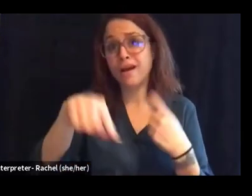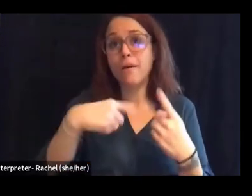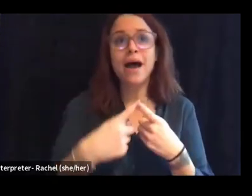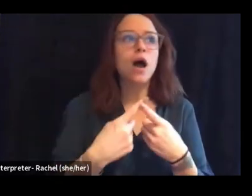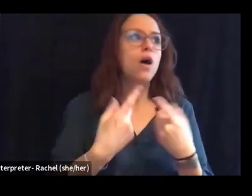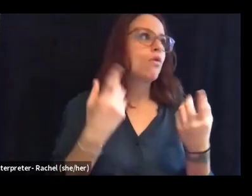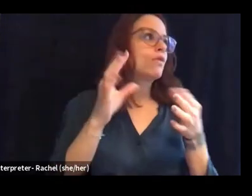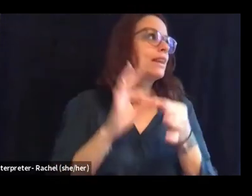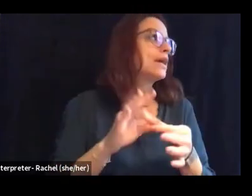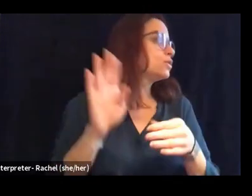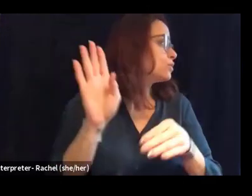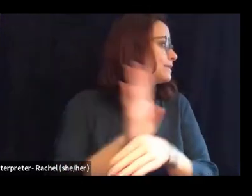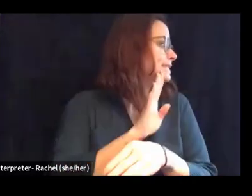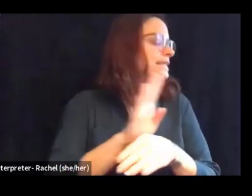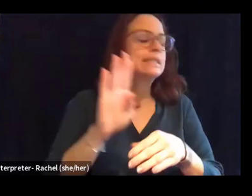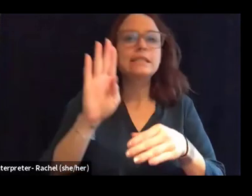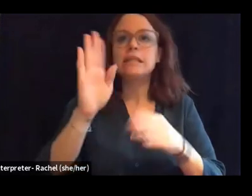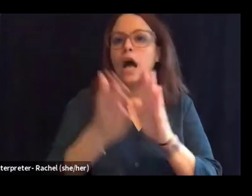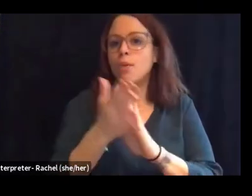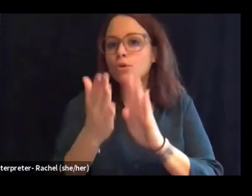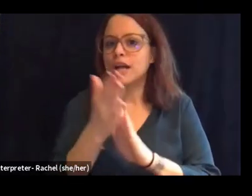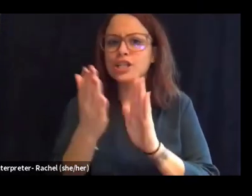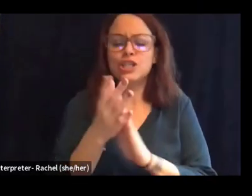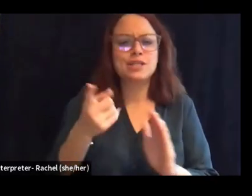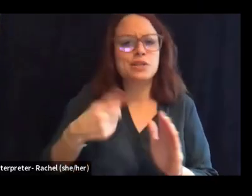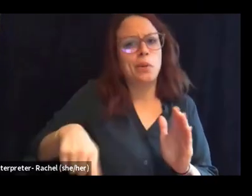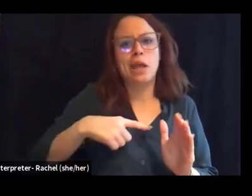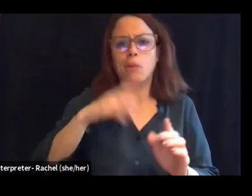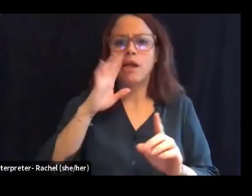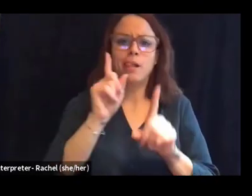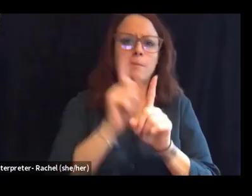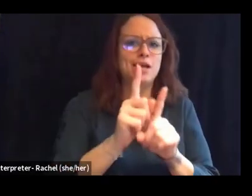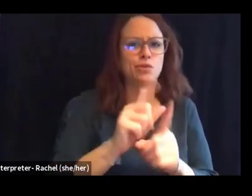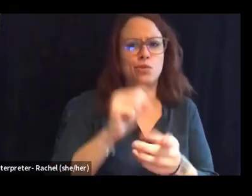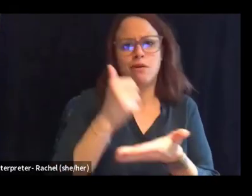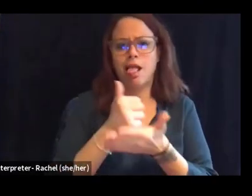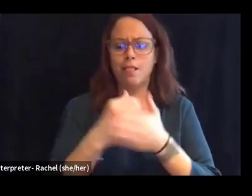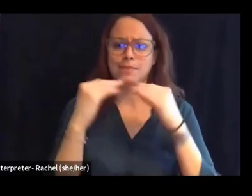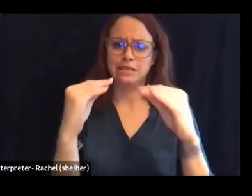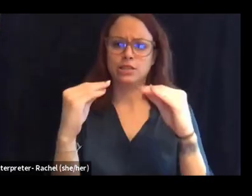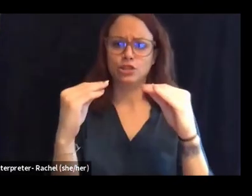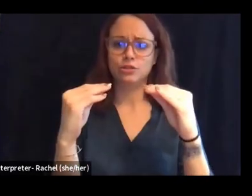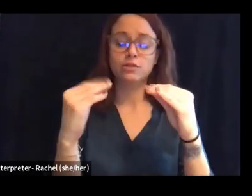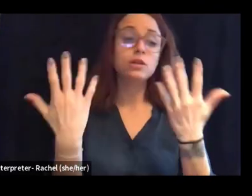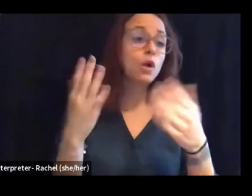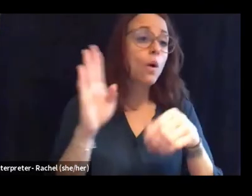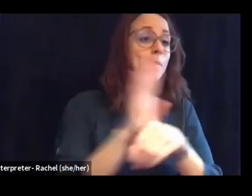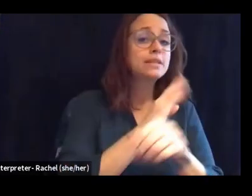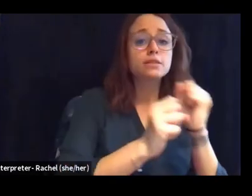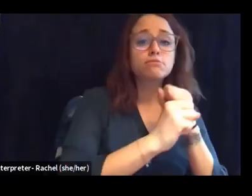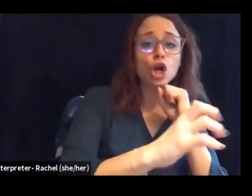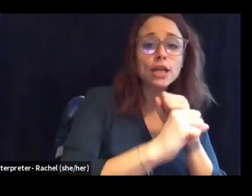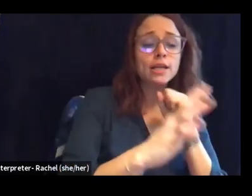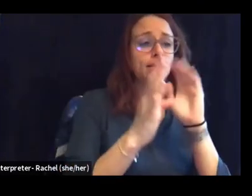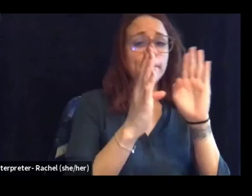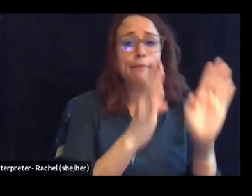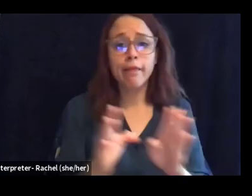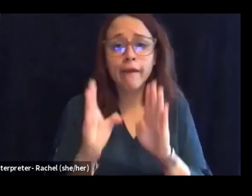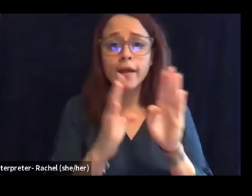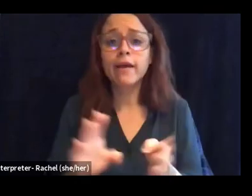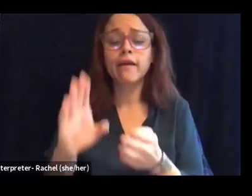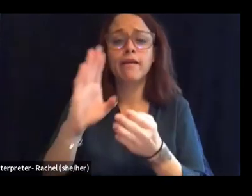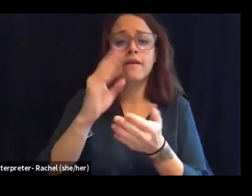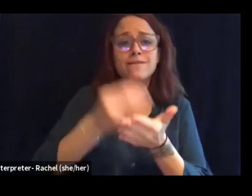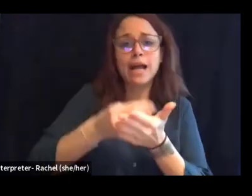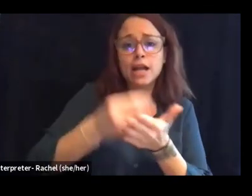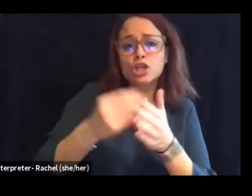regarding business operations. So starting businesses, marketing businesses, business planning, finance and accounting, and